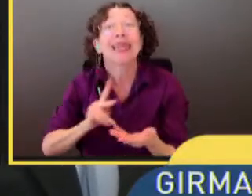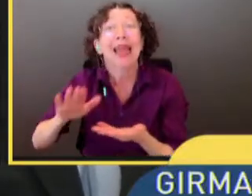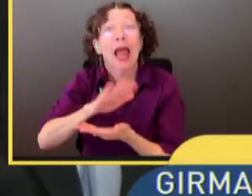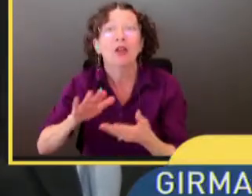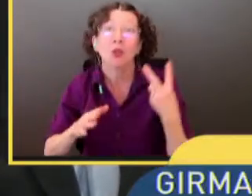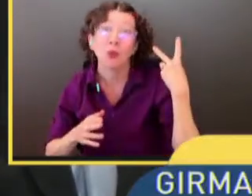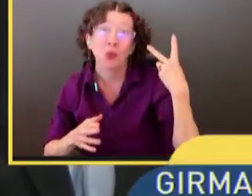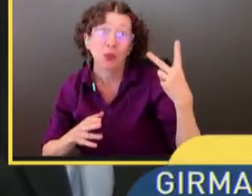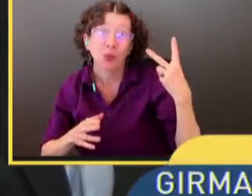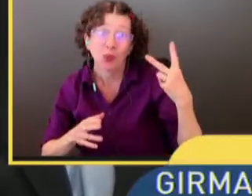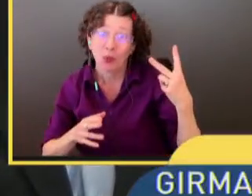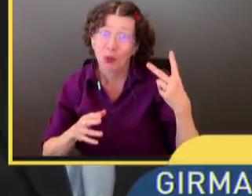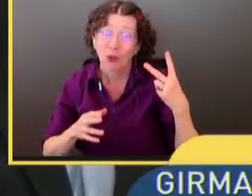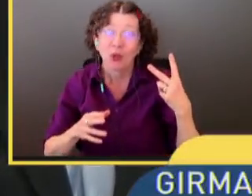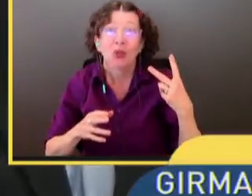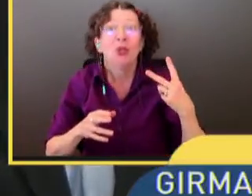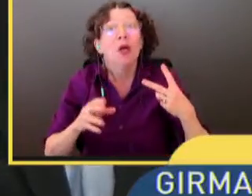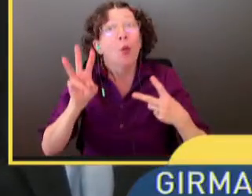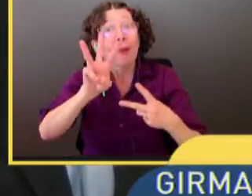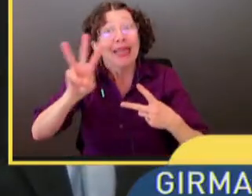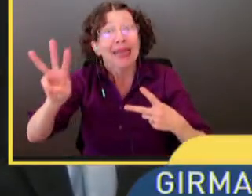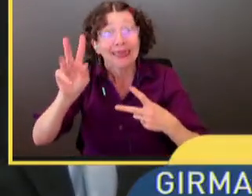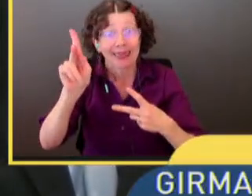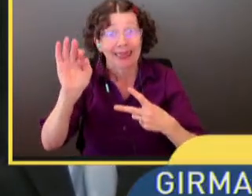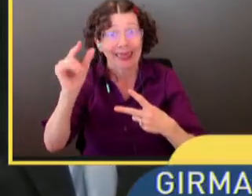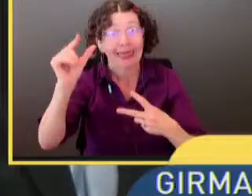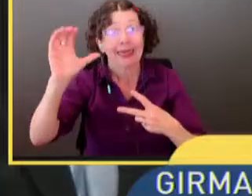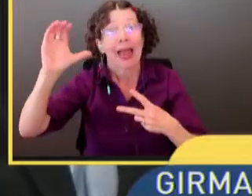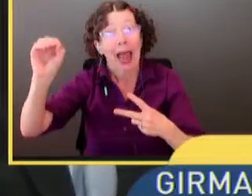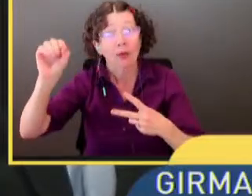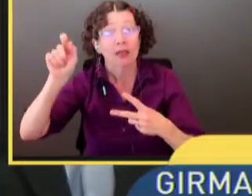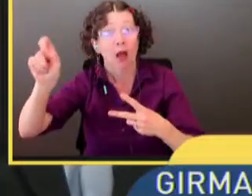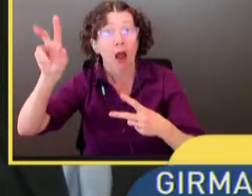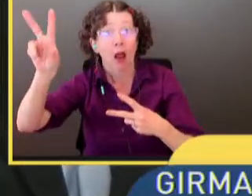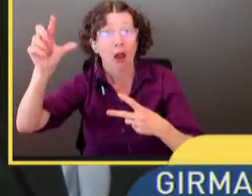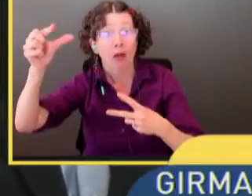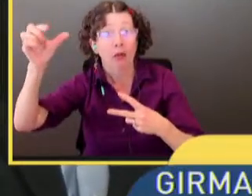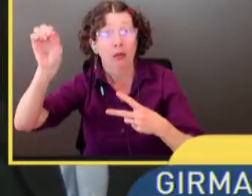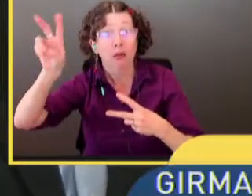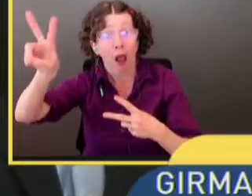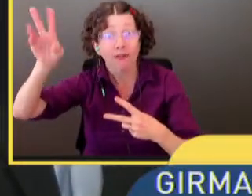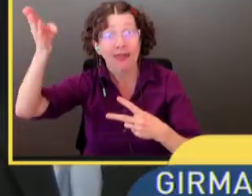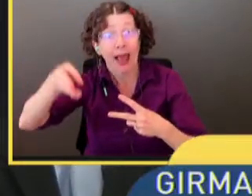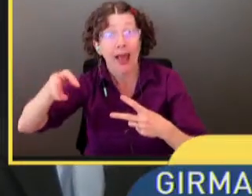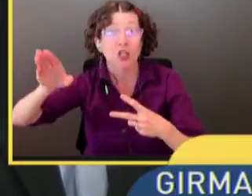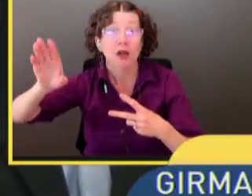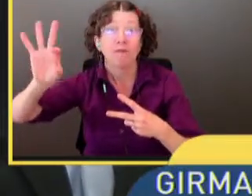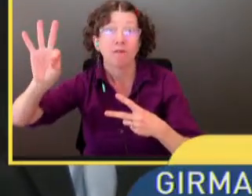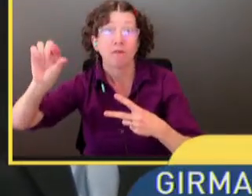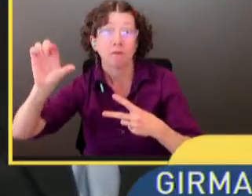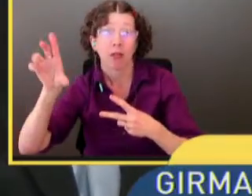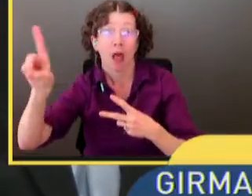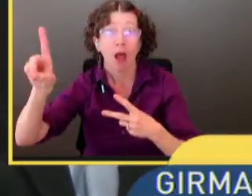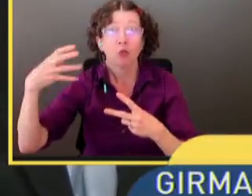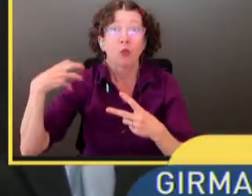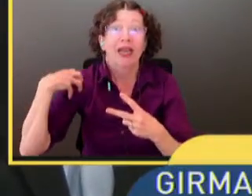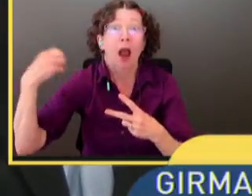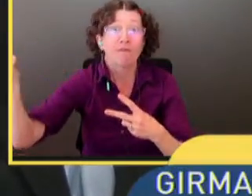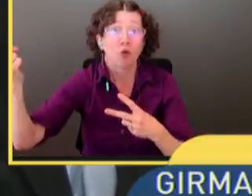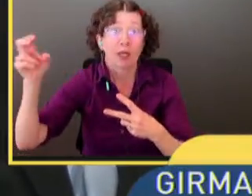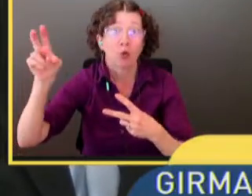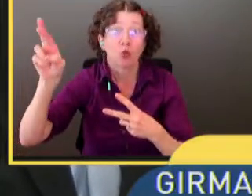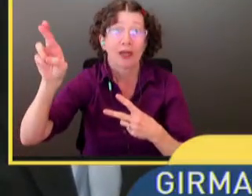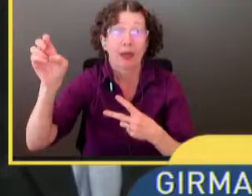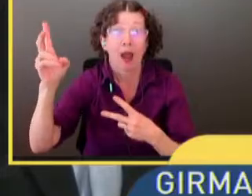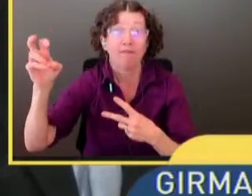road closures. If you see a road closed sign, please turn around and move away. King County has two main web pages that I want to uplift